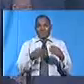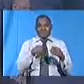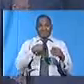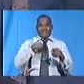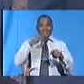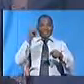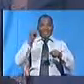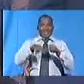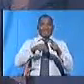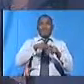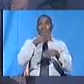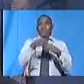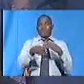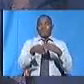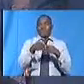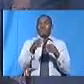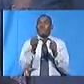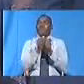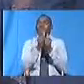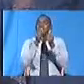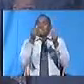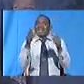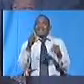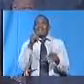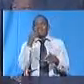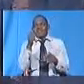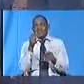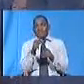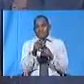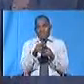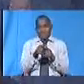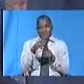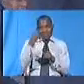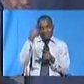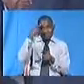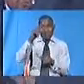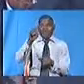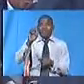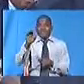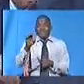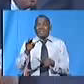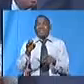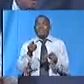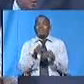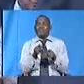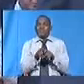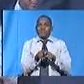my short piece without saying a word for Electoral Commission and